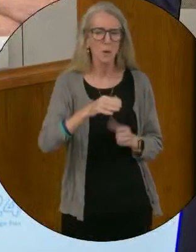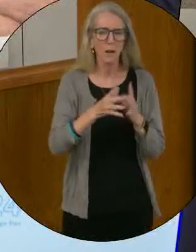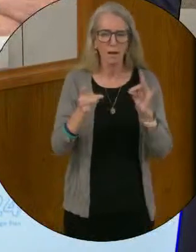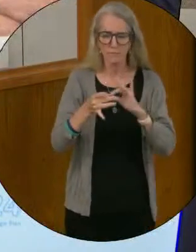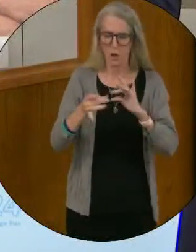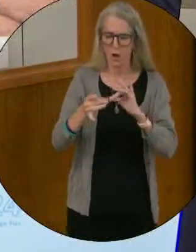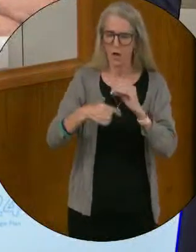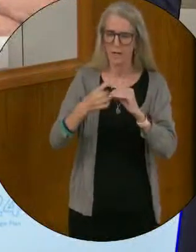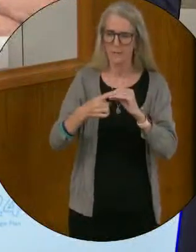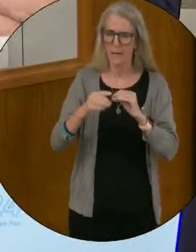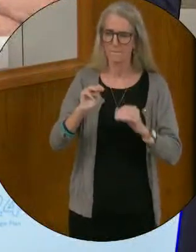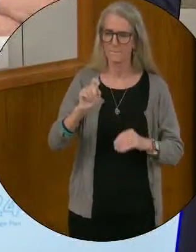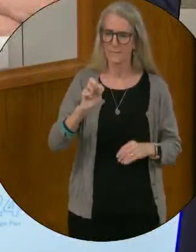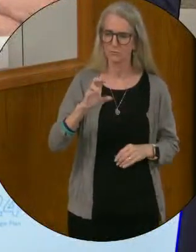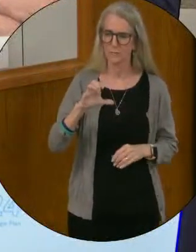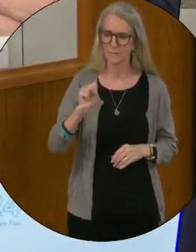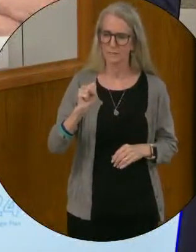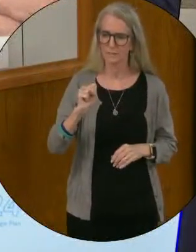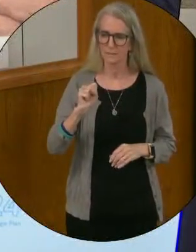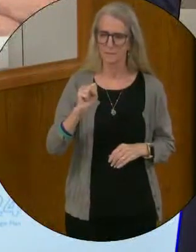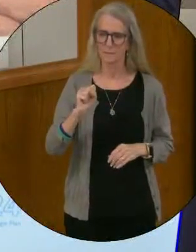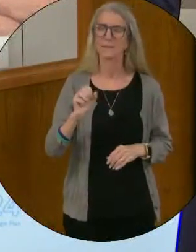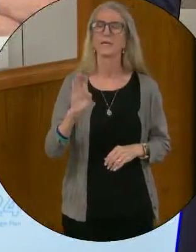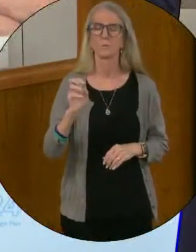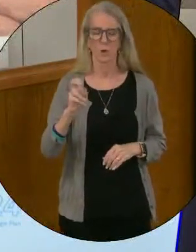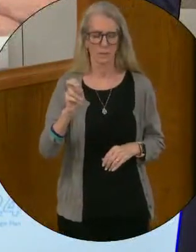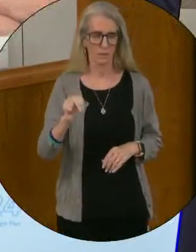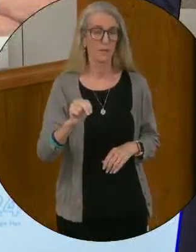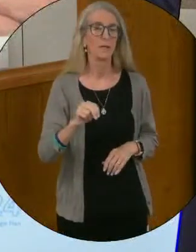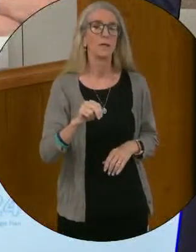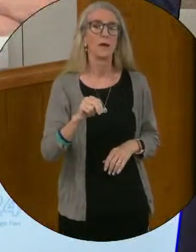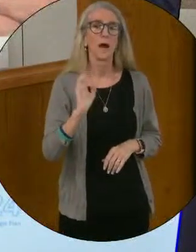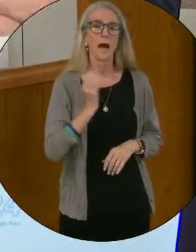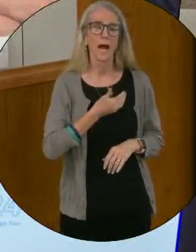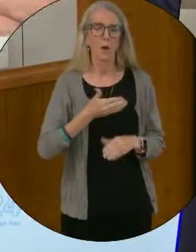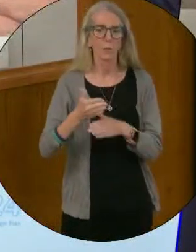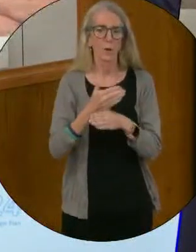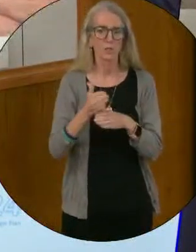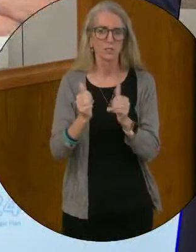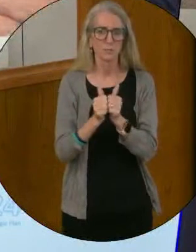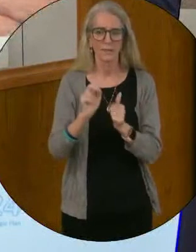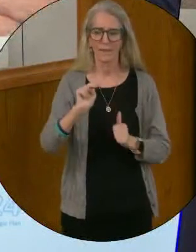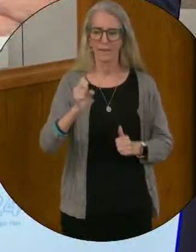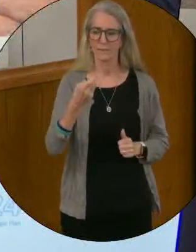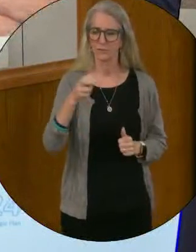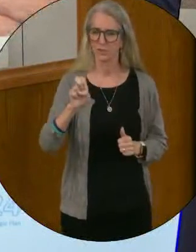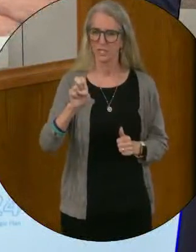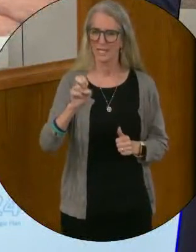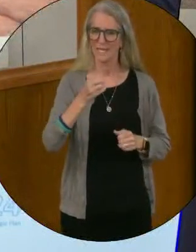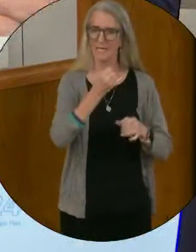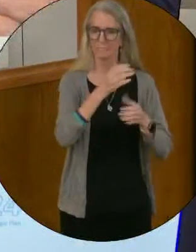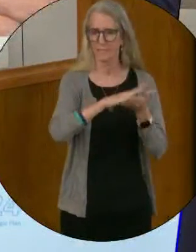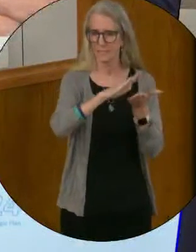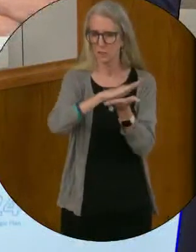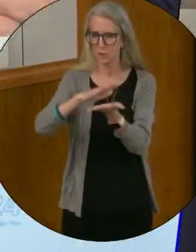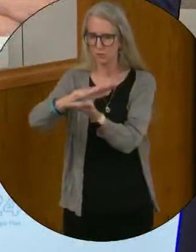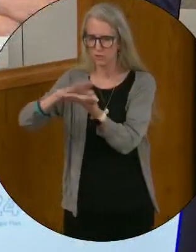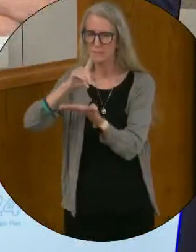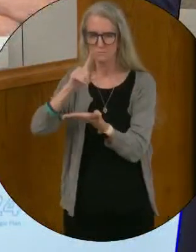again, it's an outside metric, but I can tell you that our partnership with NSHE institutions is the strongest it's ever